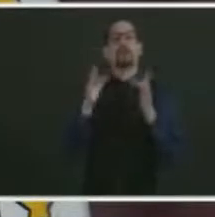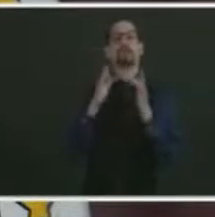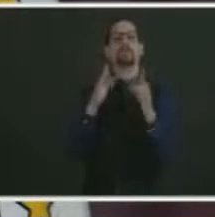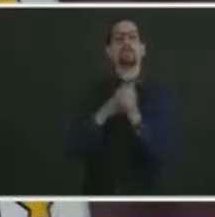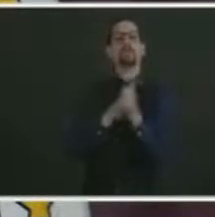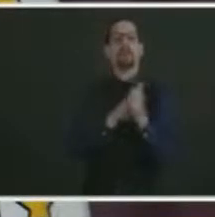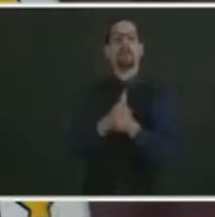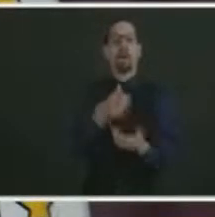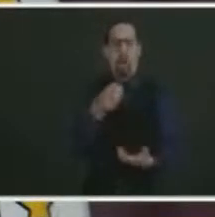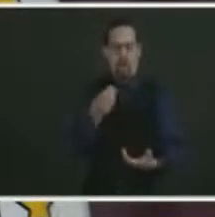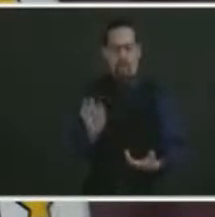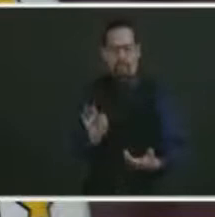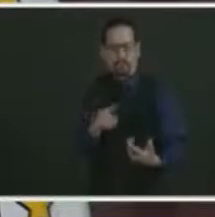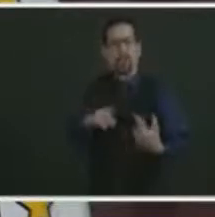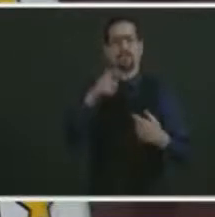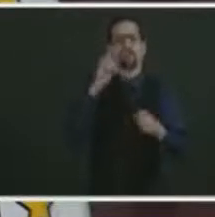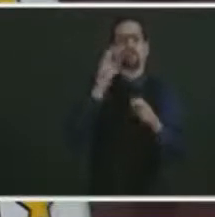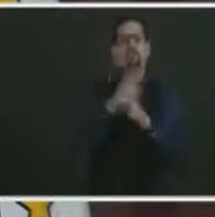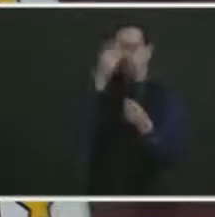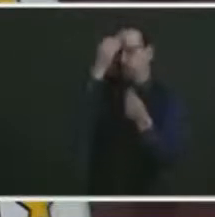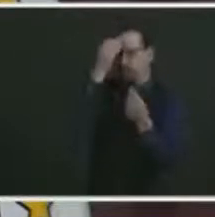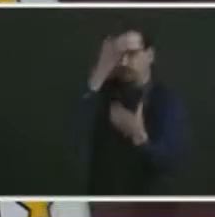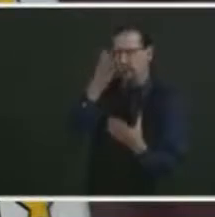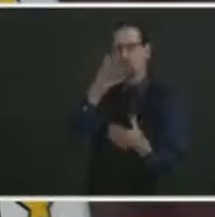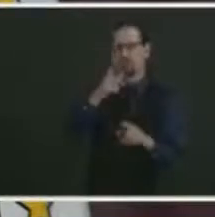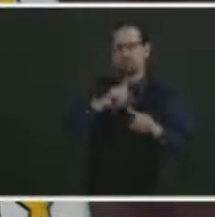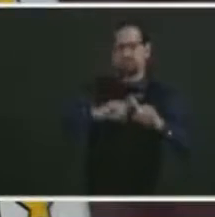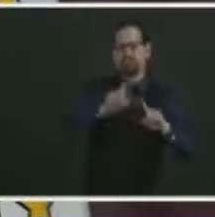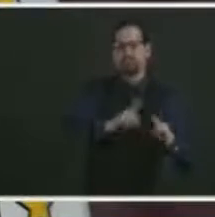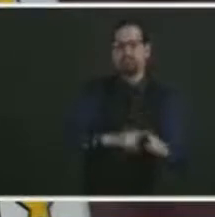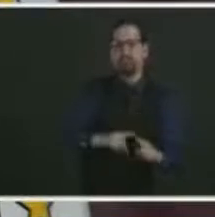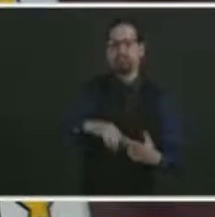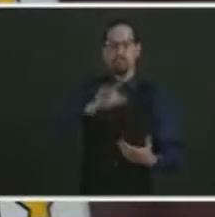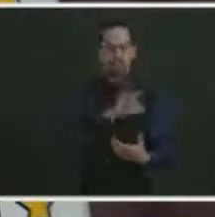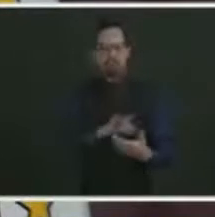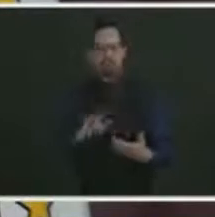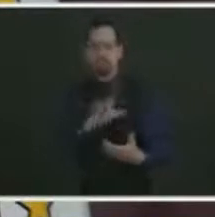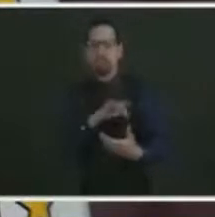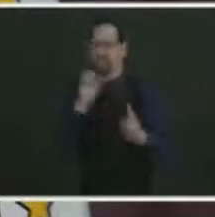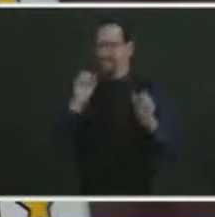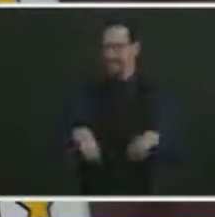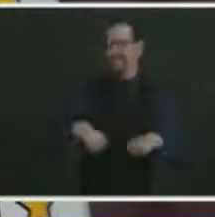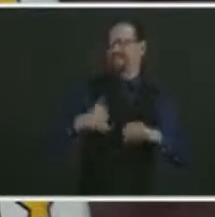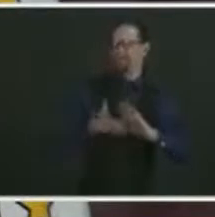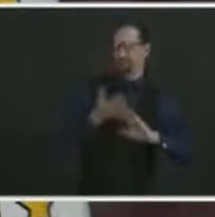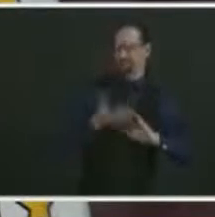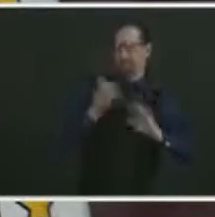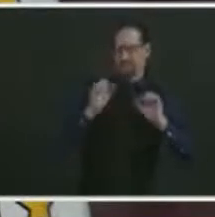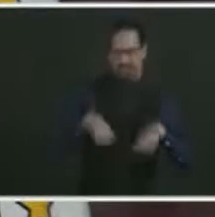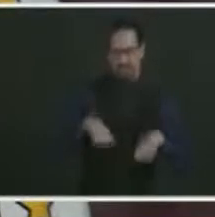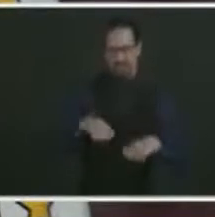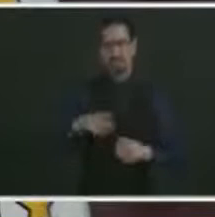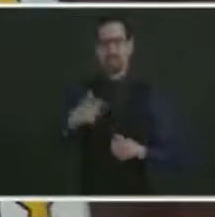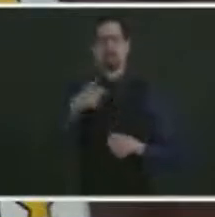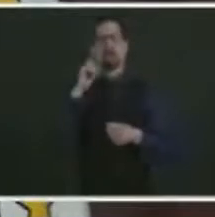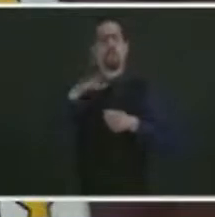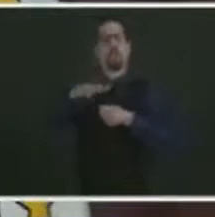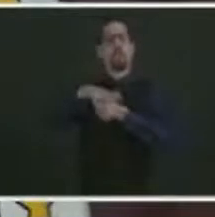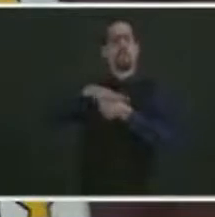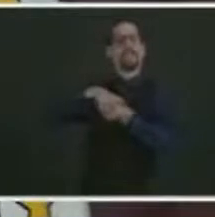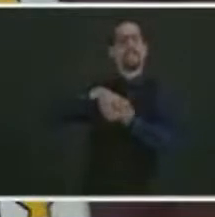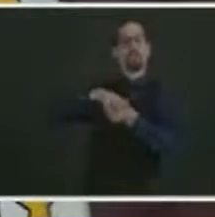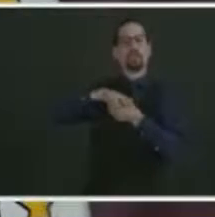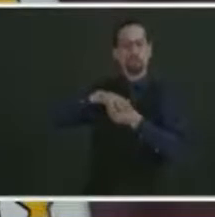higher. So if what you're nervous about is this location tracker, then just download the